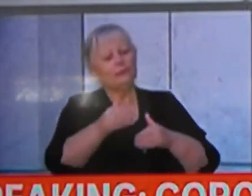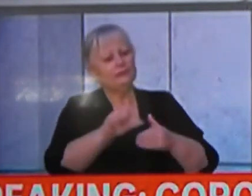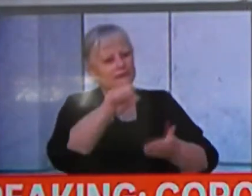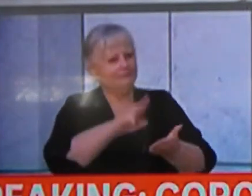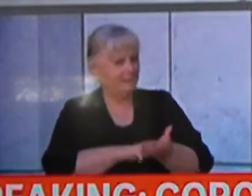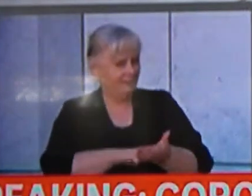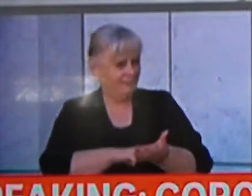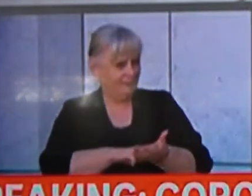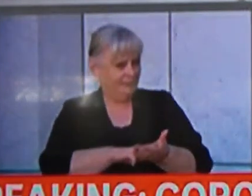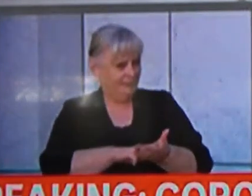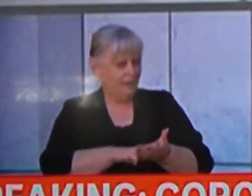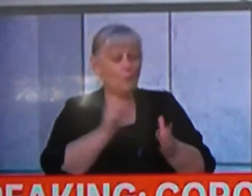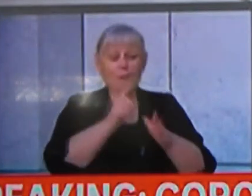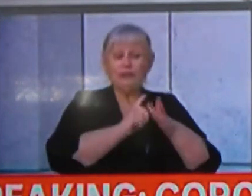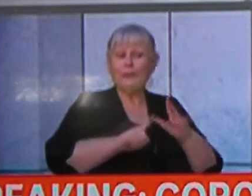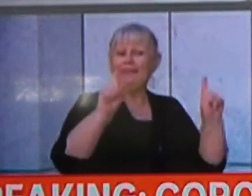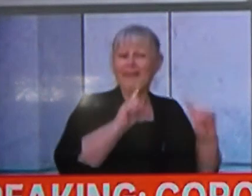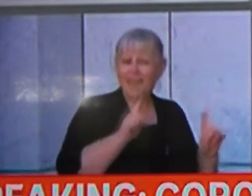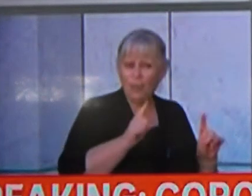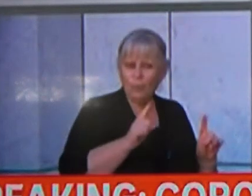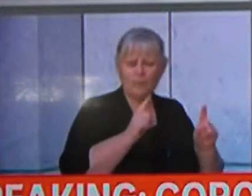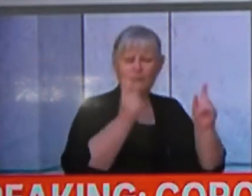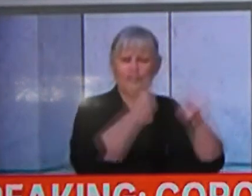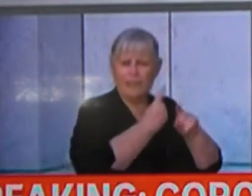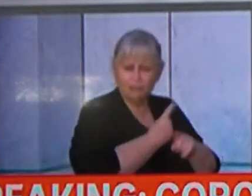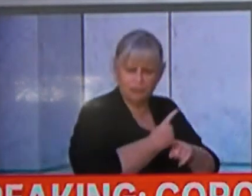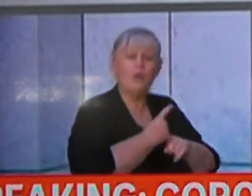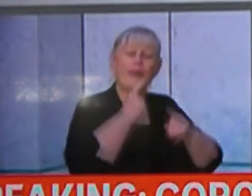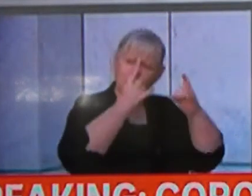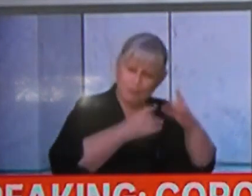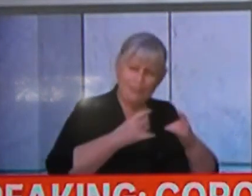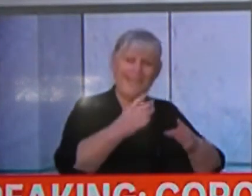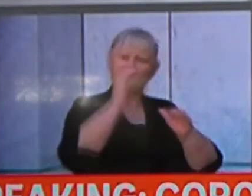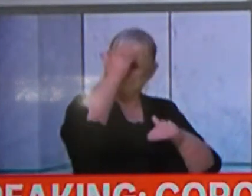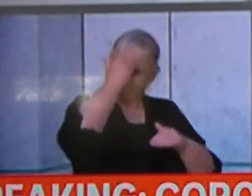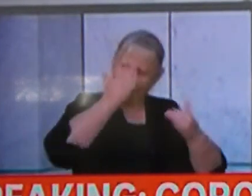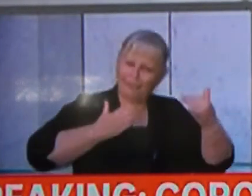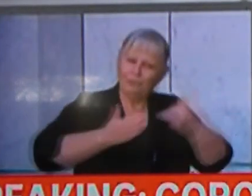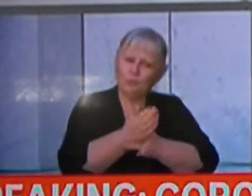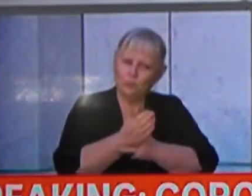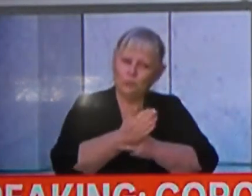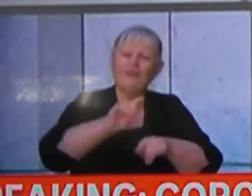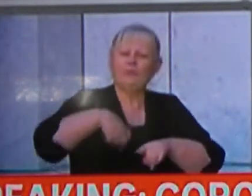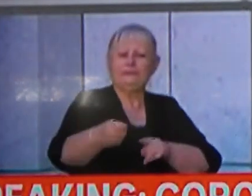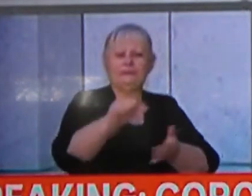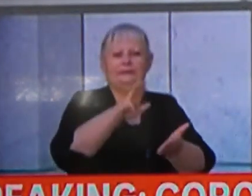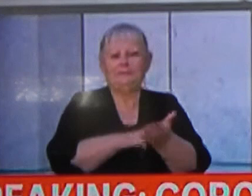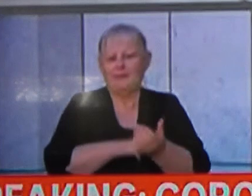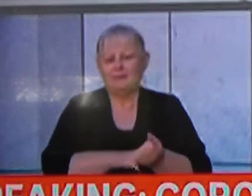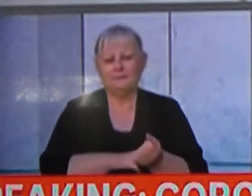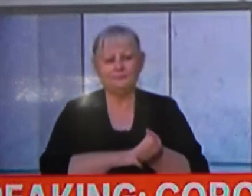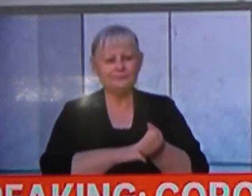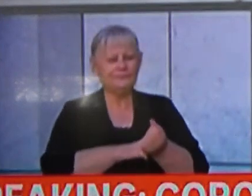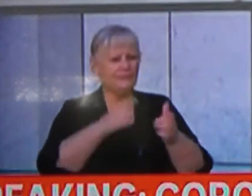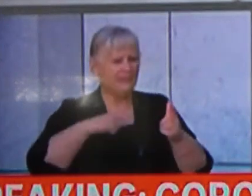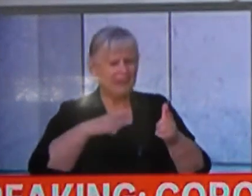6 months. And the measures that we put in place, we need to be prepared to carry on for at least the next 6 months.